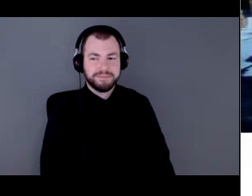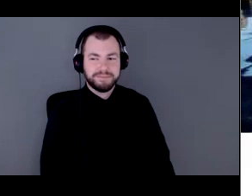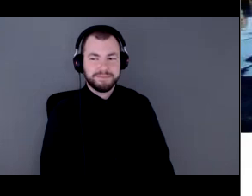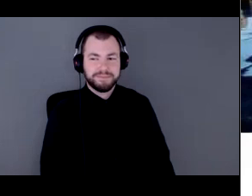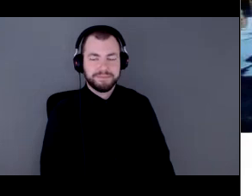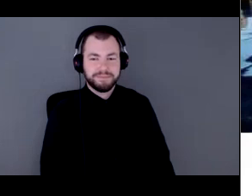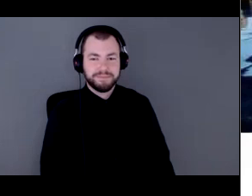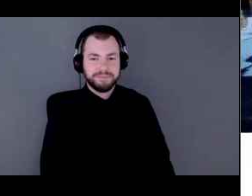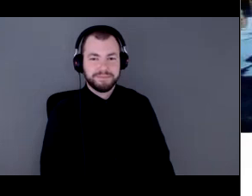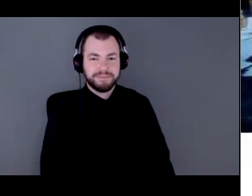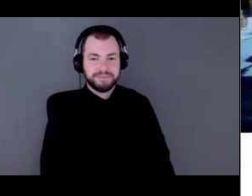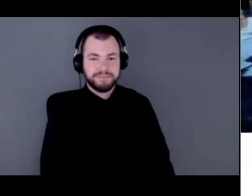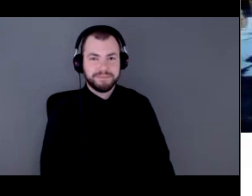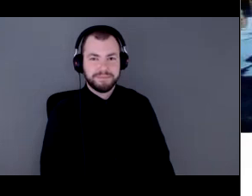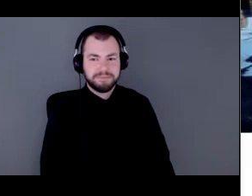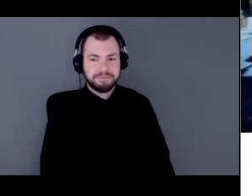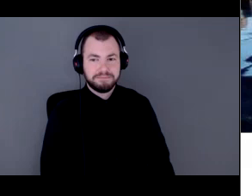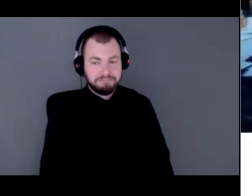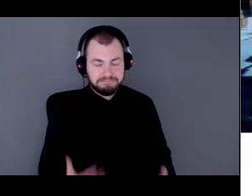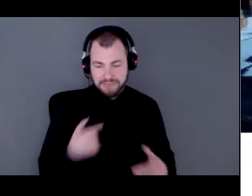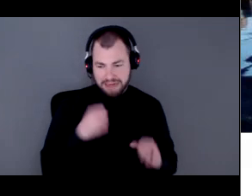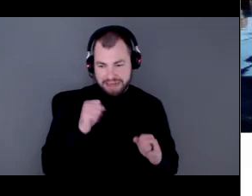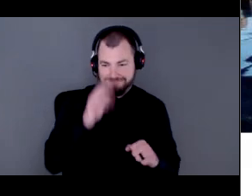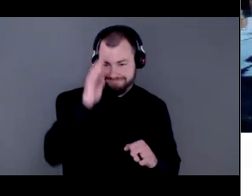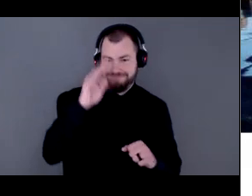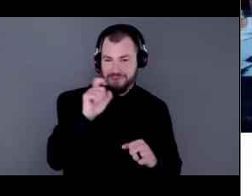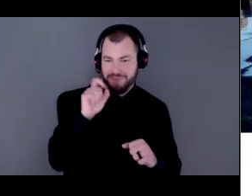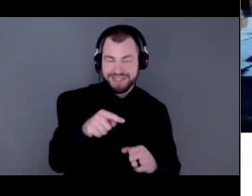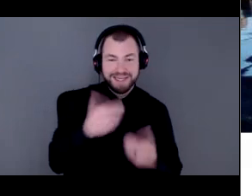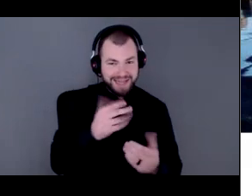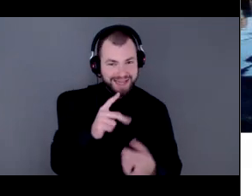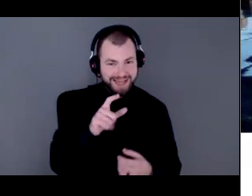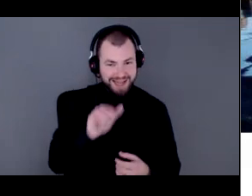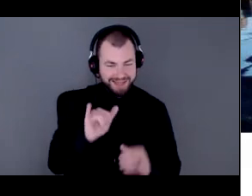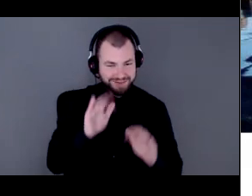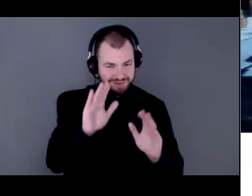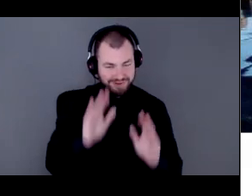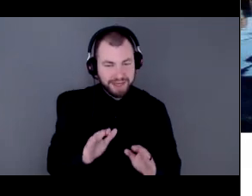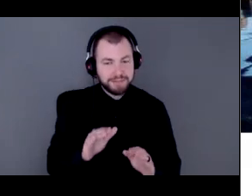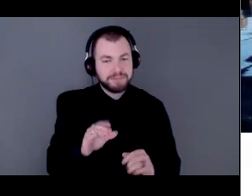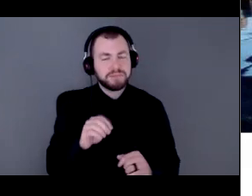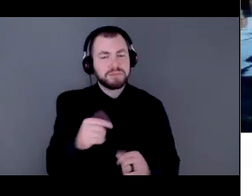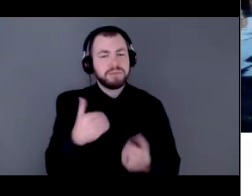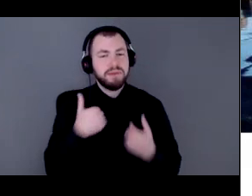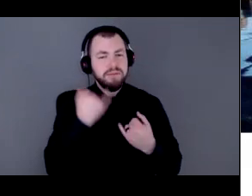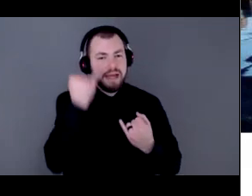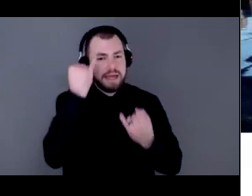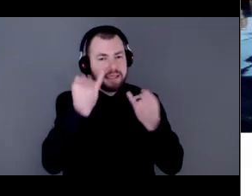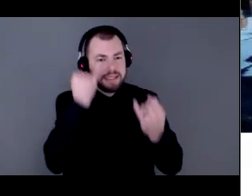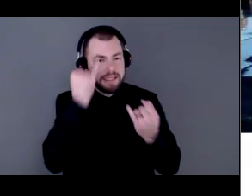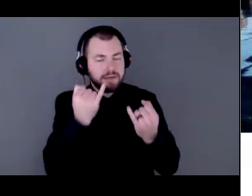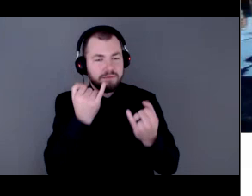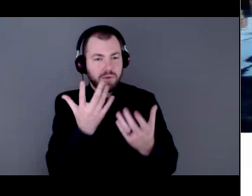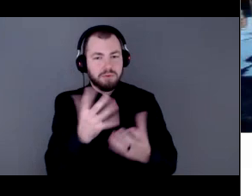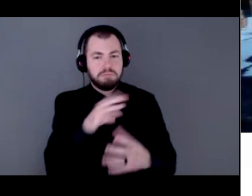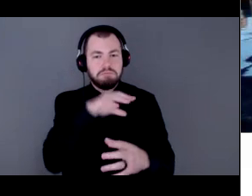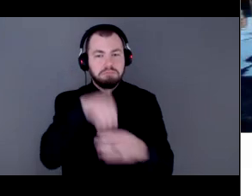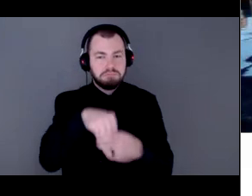I can always come up with a question. Thanks, Kelly, that's really great. Do you have ideas for what's gonna be part of the business